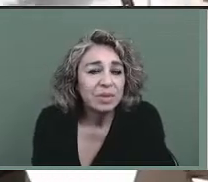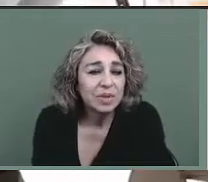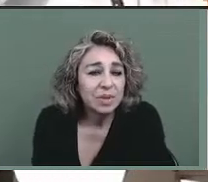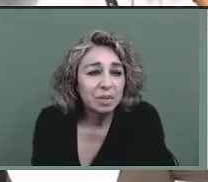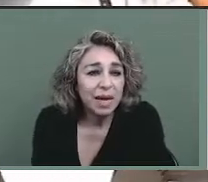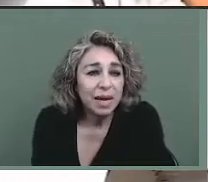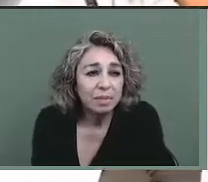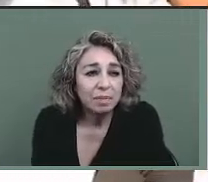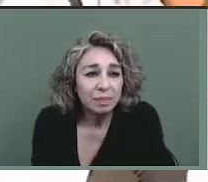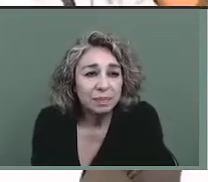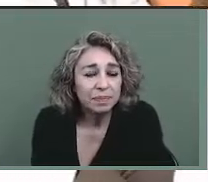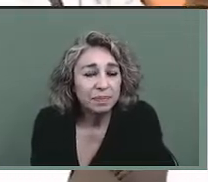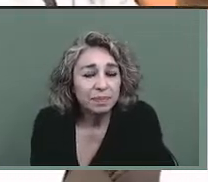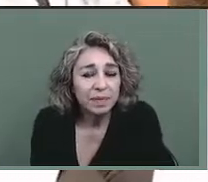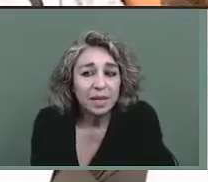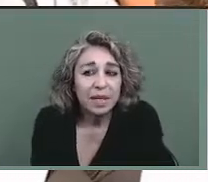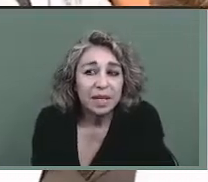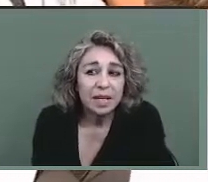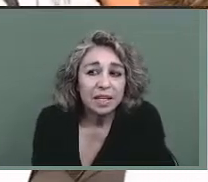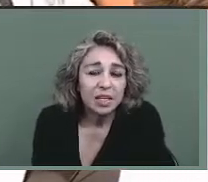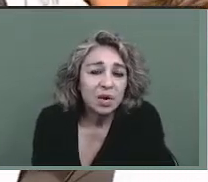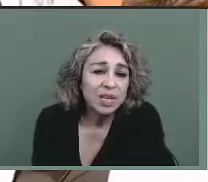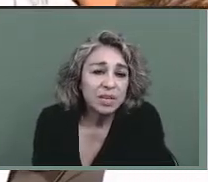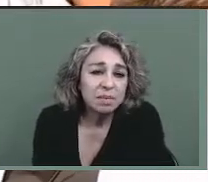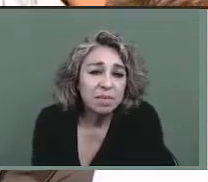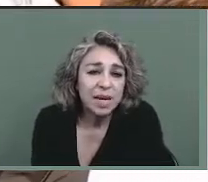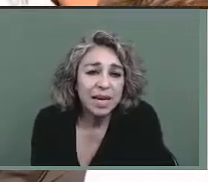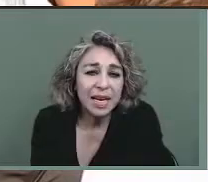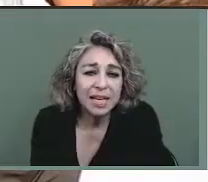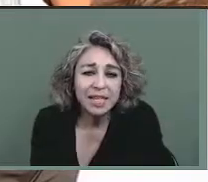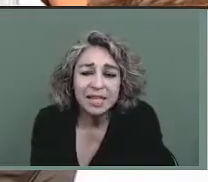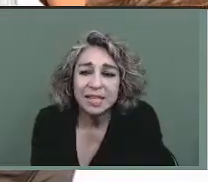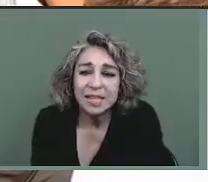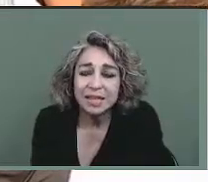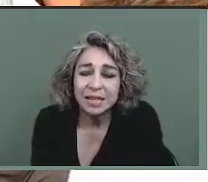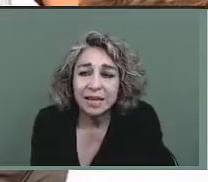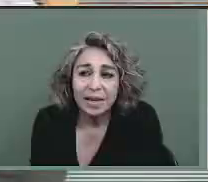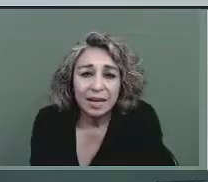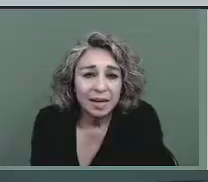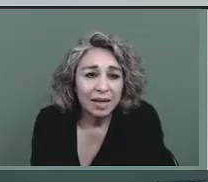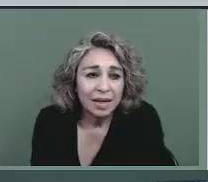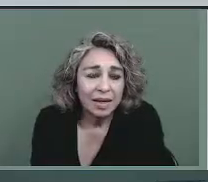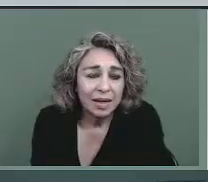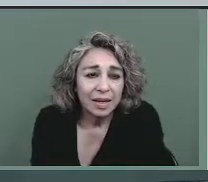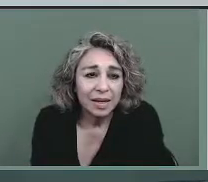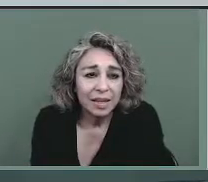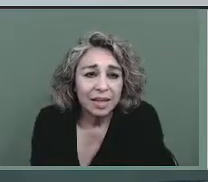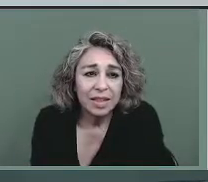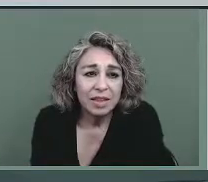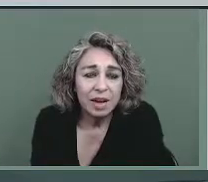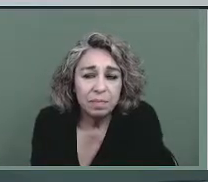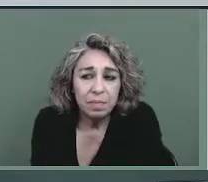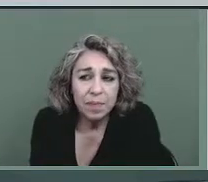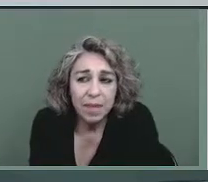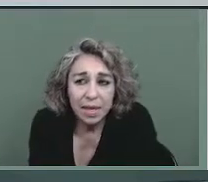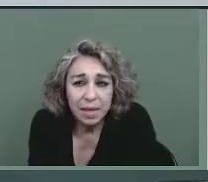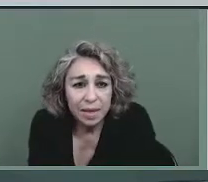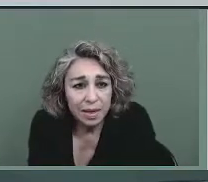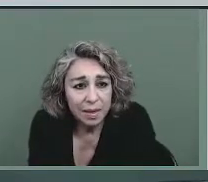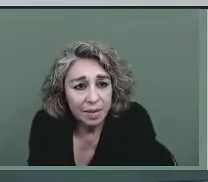The most sublime. So all these medications, that there not